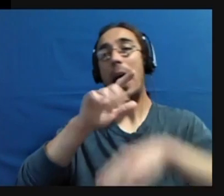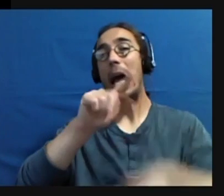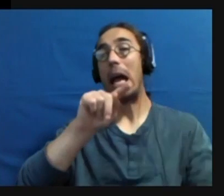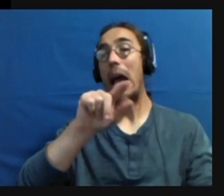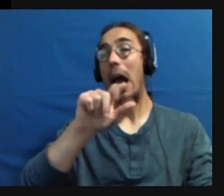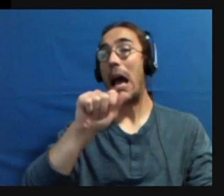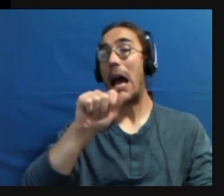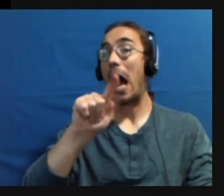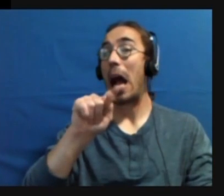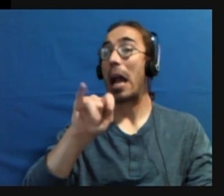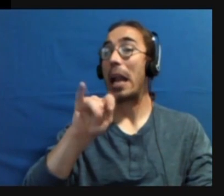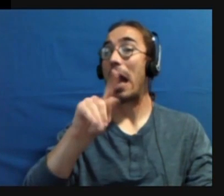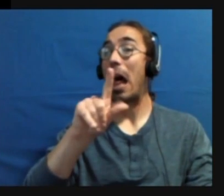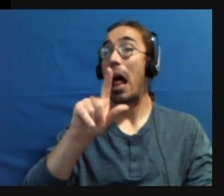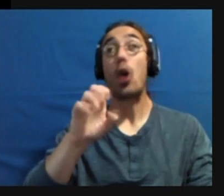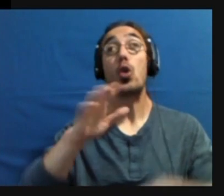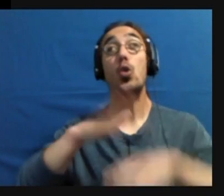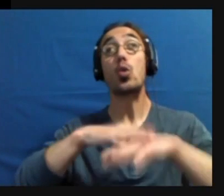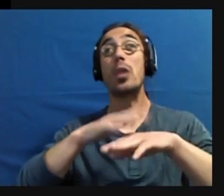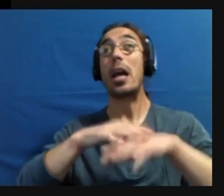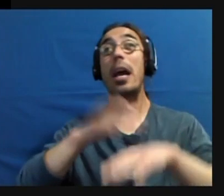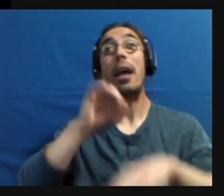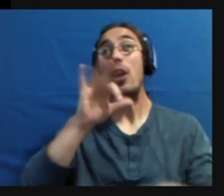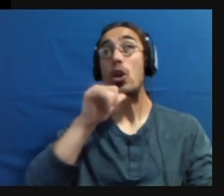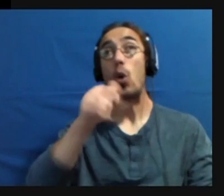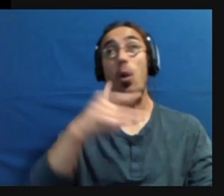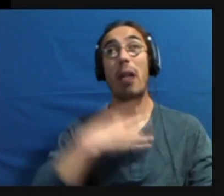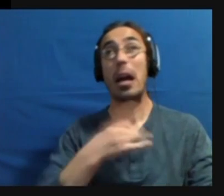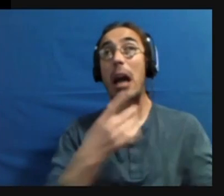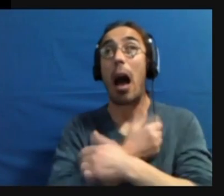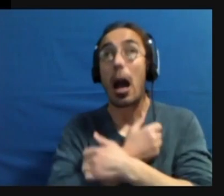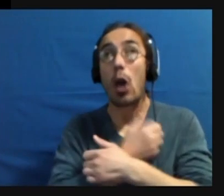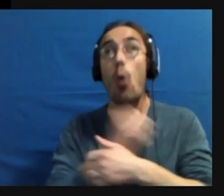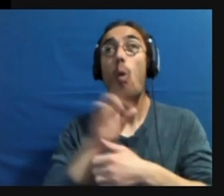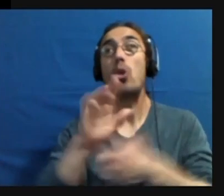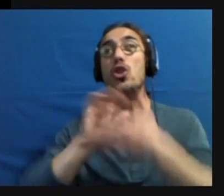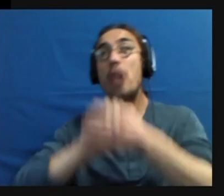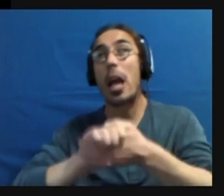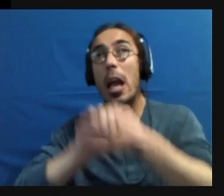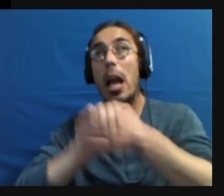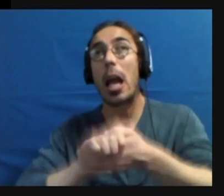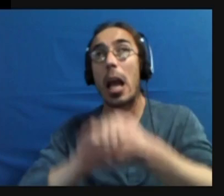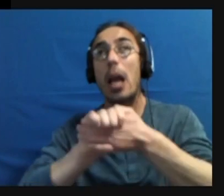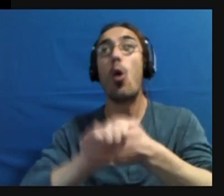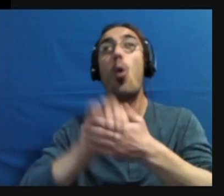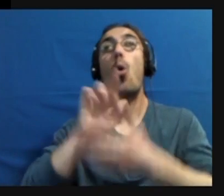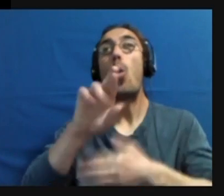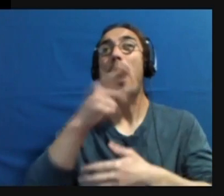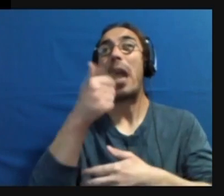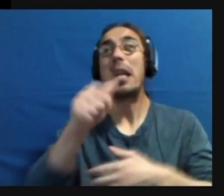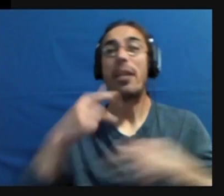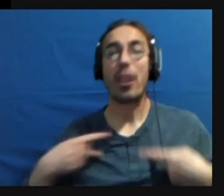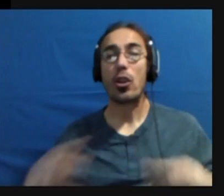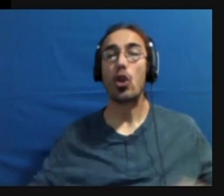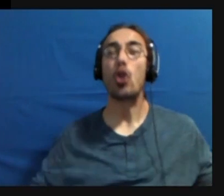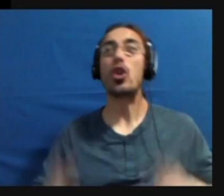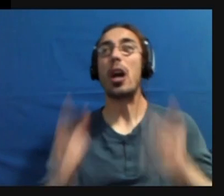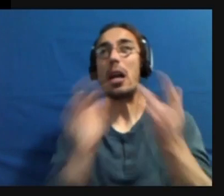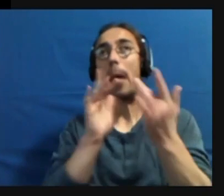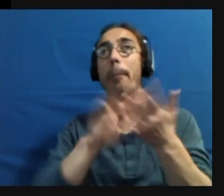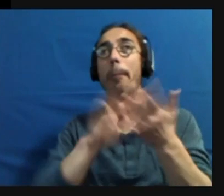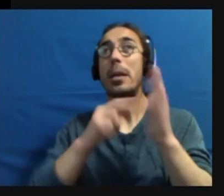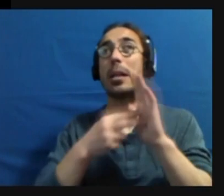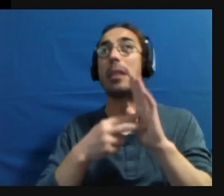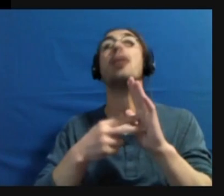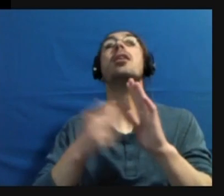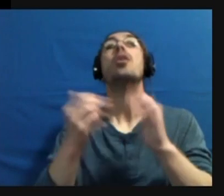if we don't like hugging, if we don't like shaking hands, if we don't like physical contact, then that will look like an abnormal social approach because